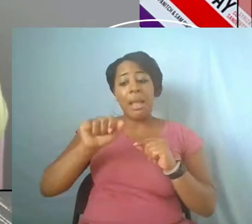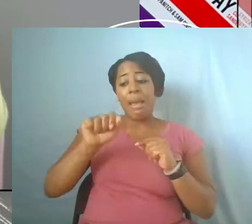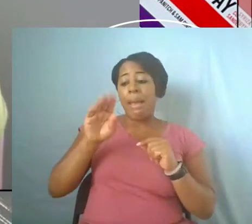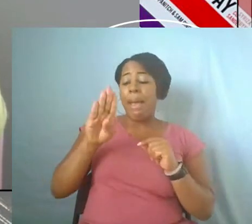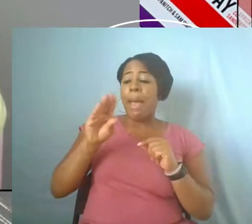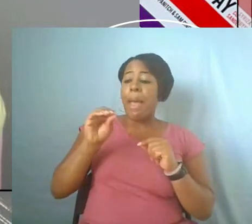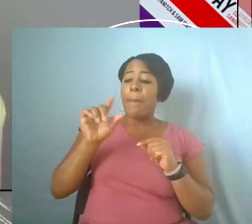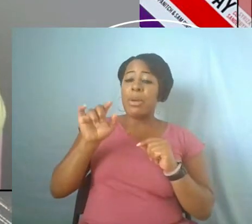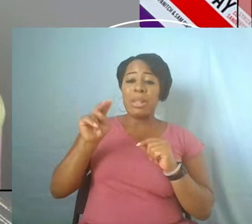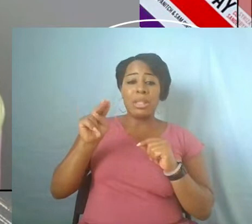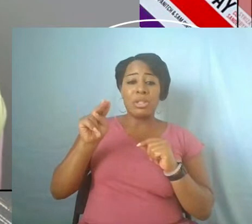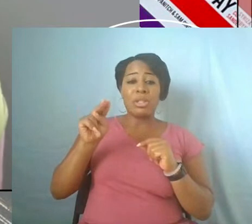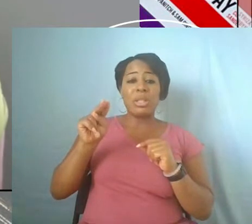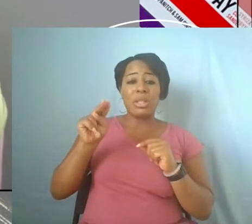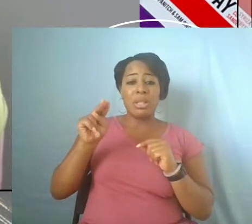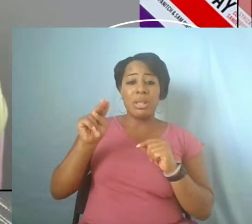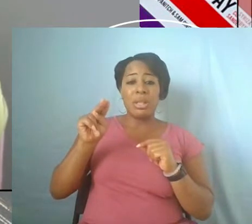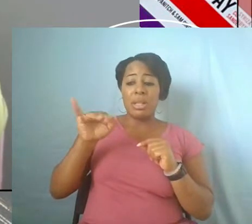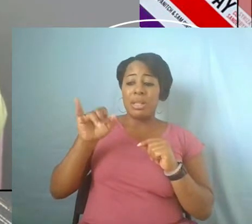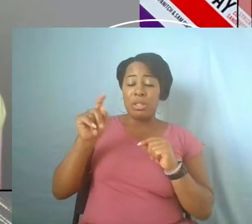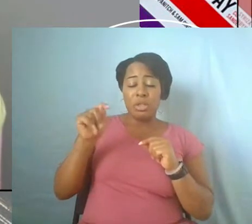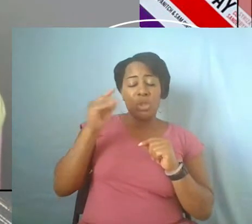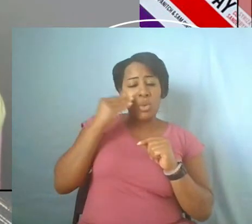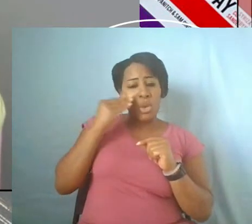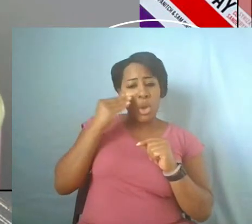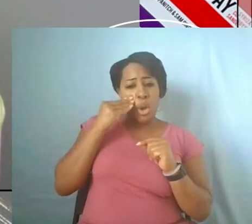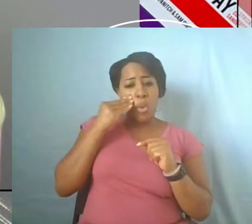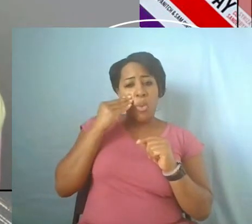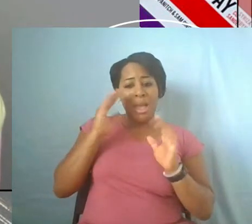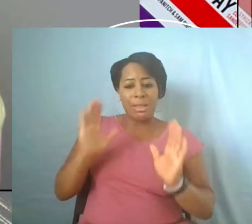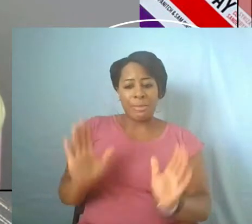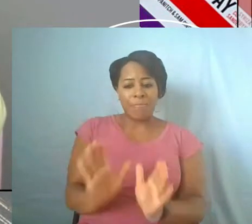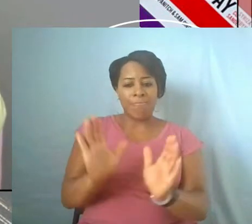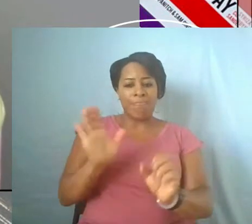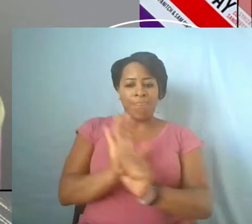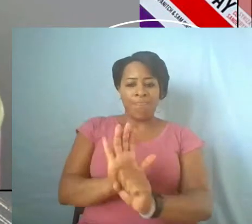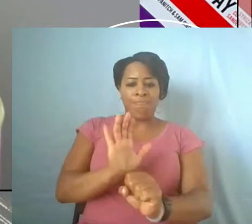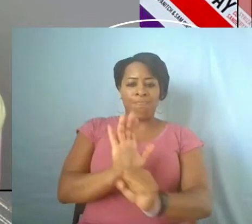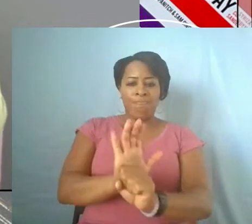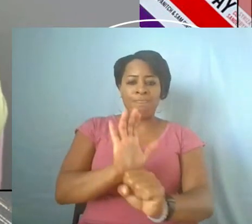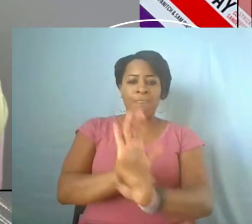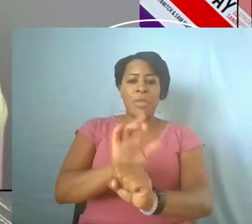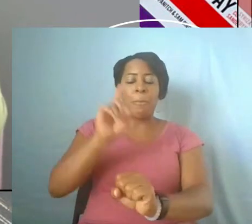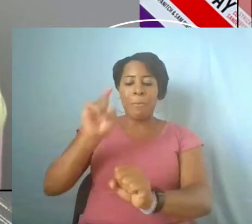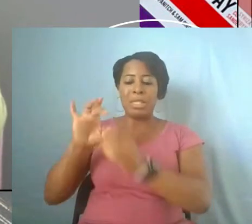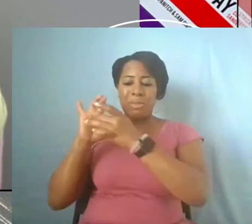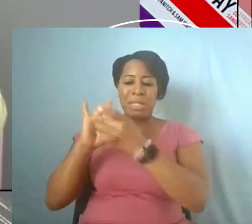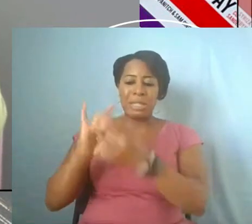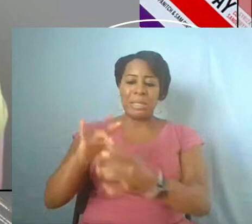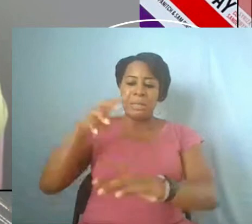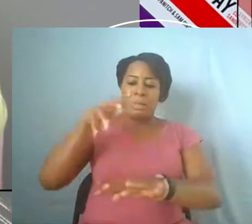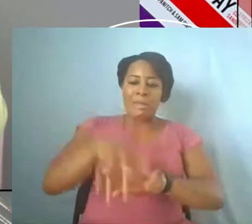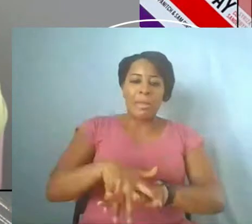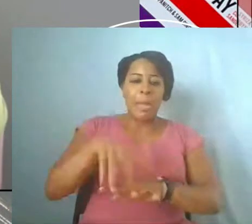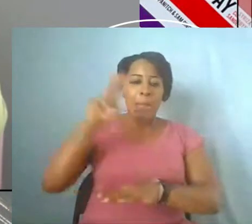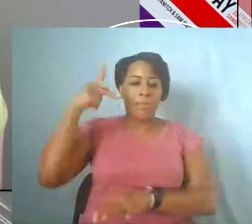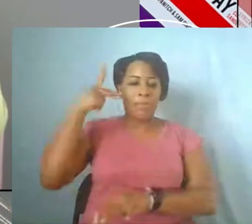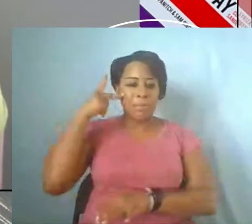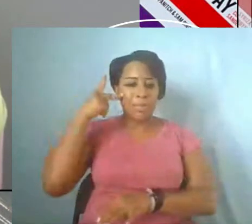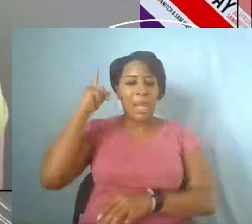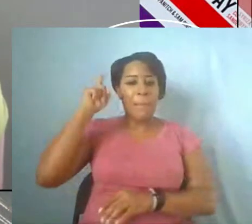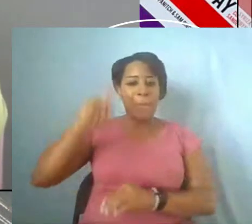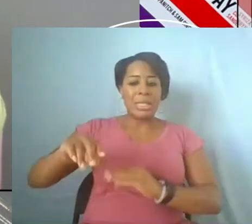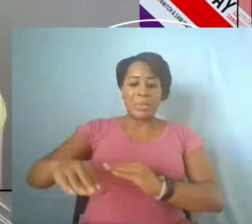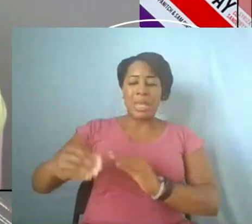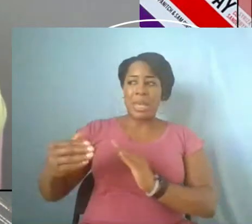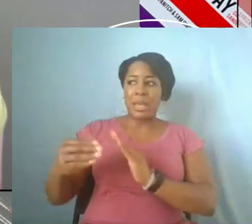push to defund police needs to be rooted in an abolitionist politic against the entirety of the prison industrial complex.